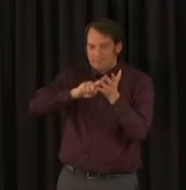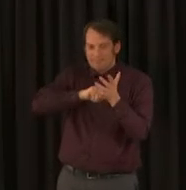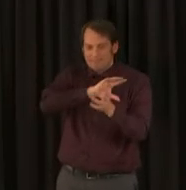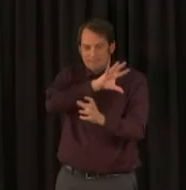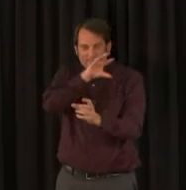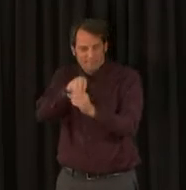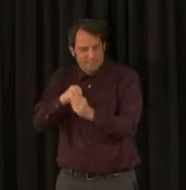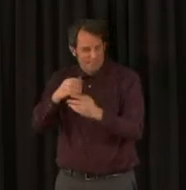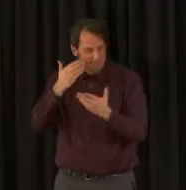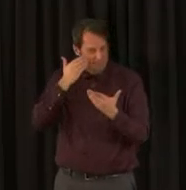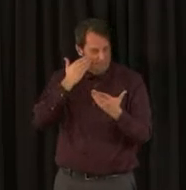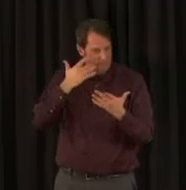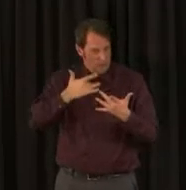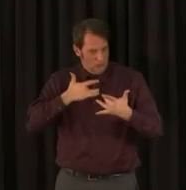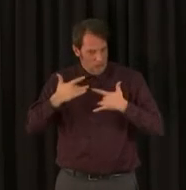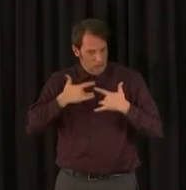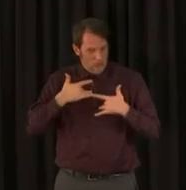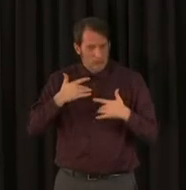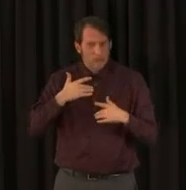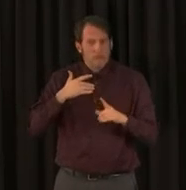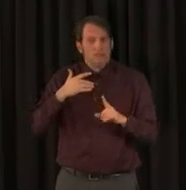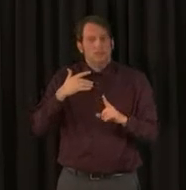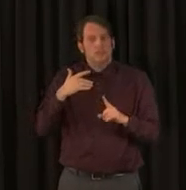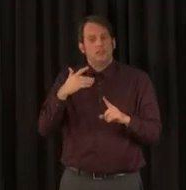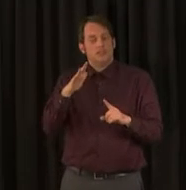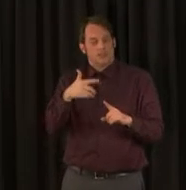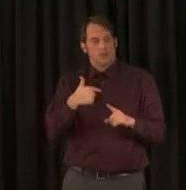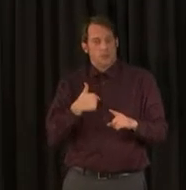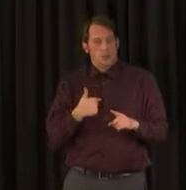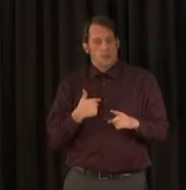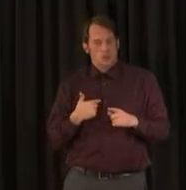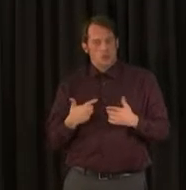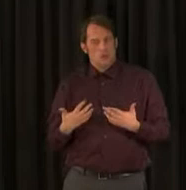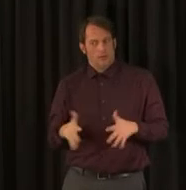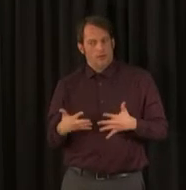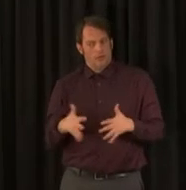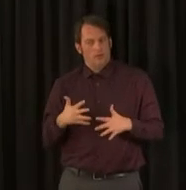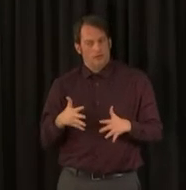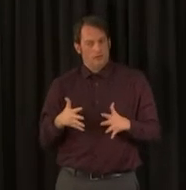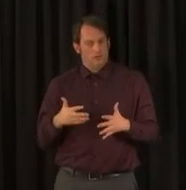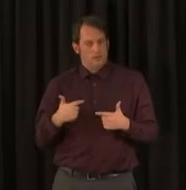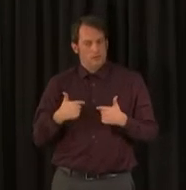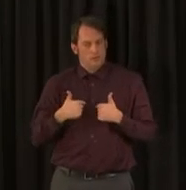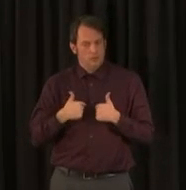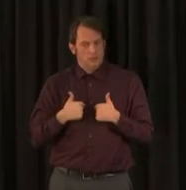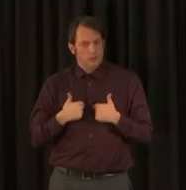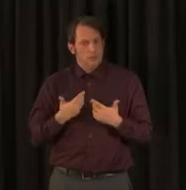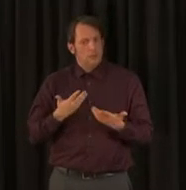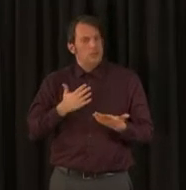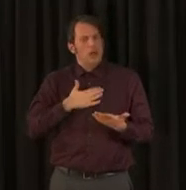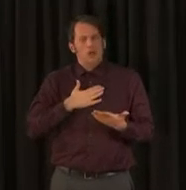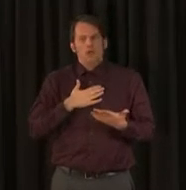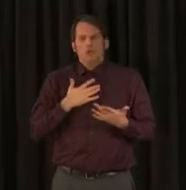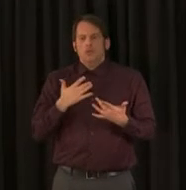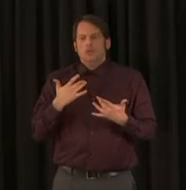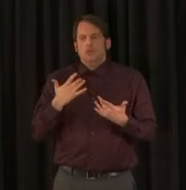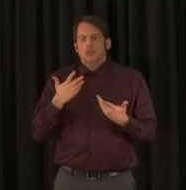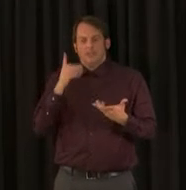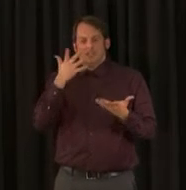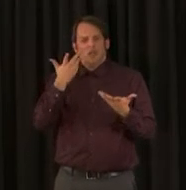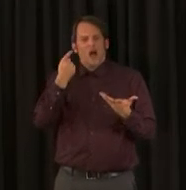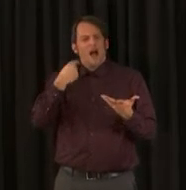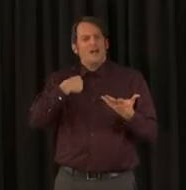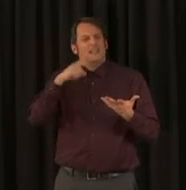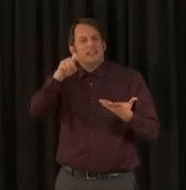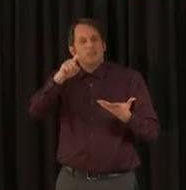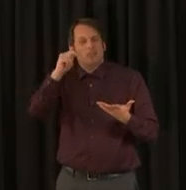tabs and receipts on everything. Is there something that should we be, keep in mind in terms